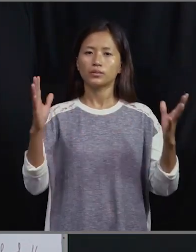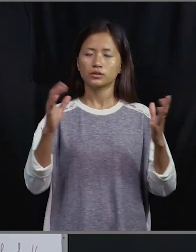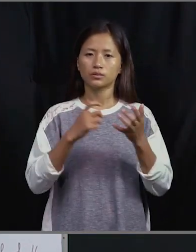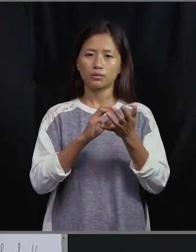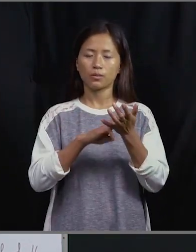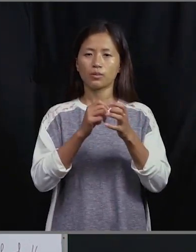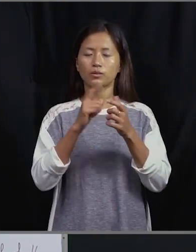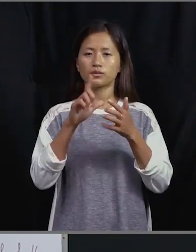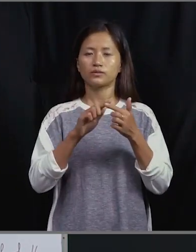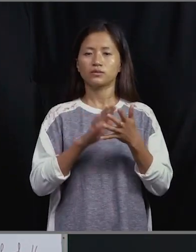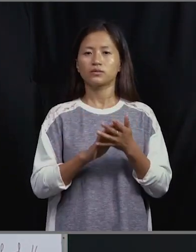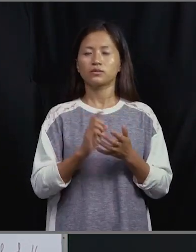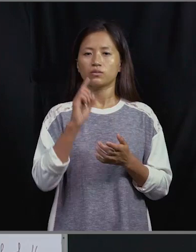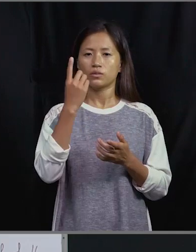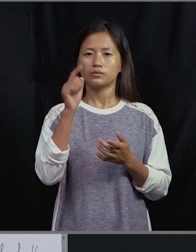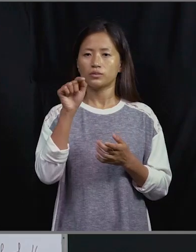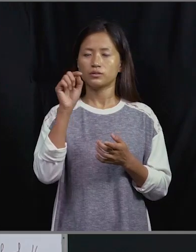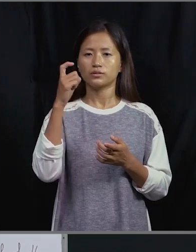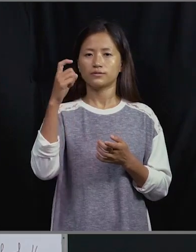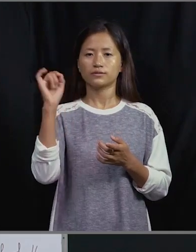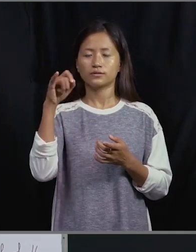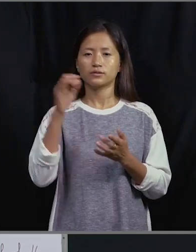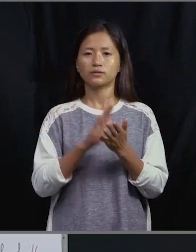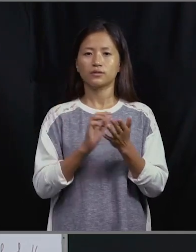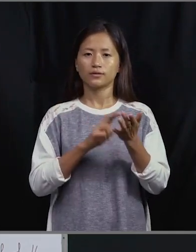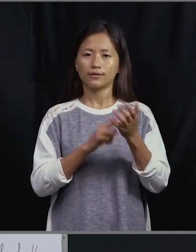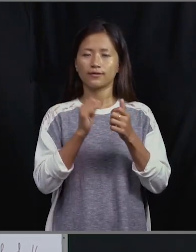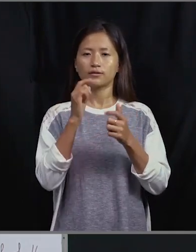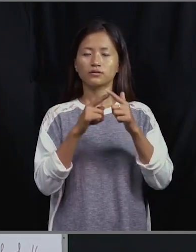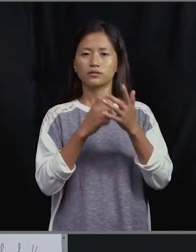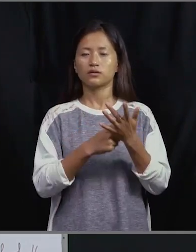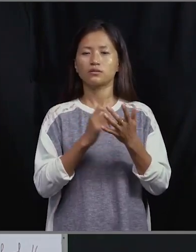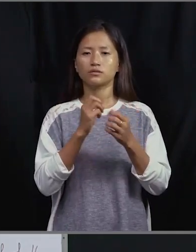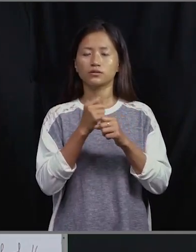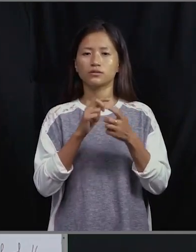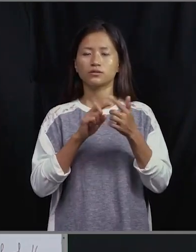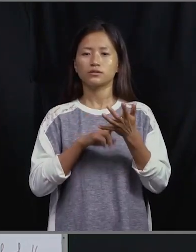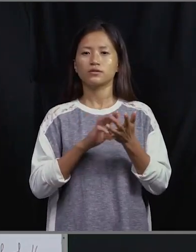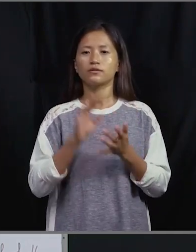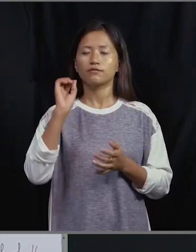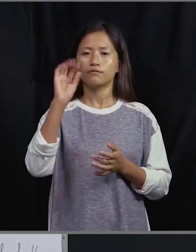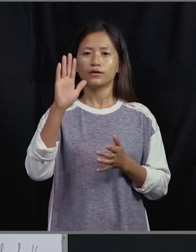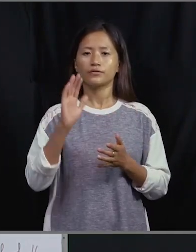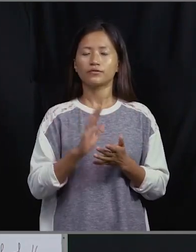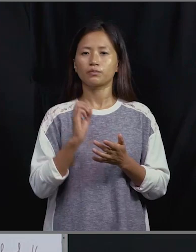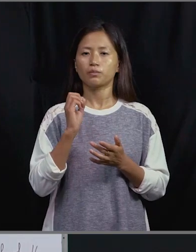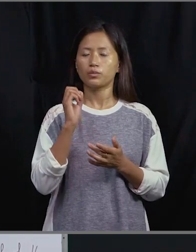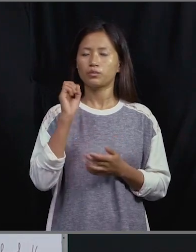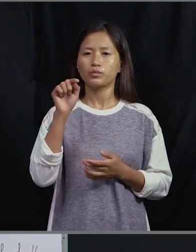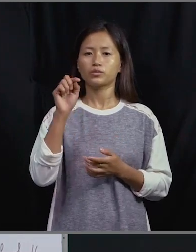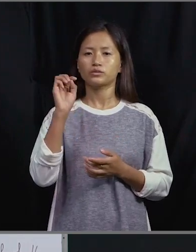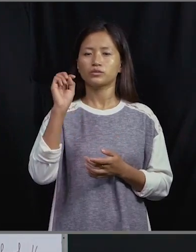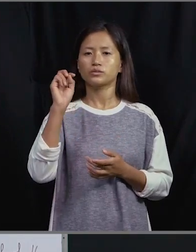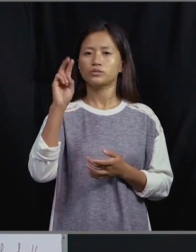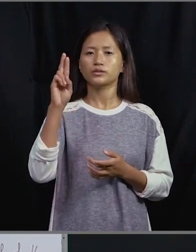in the reaction, this 1.76 mole of nitrogen will react with this 5.28 mole of